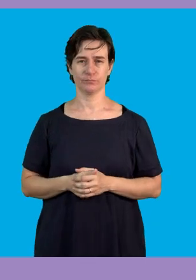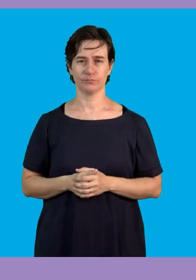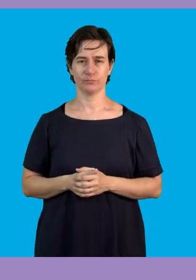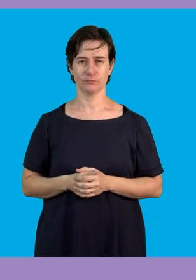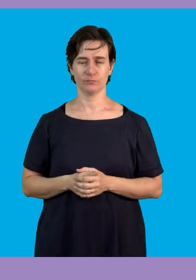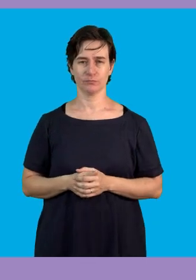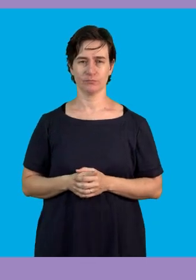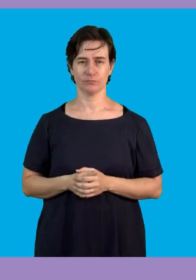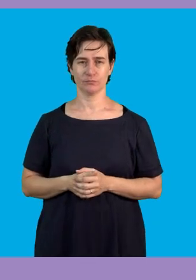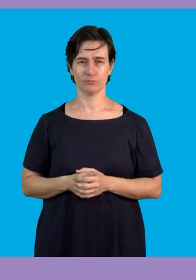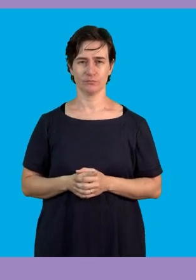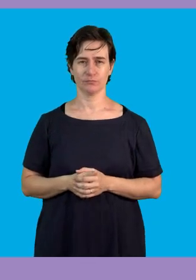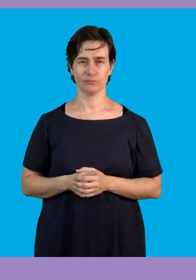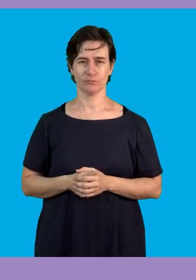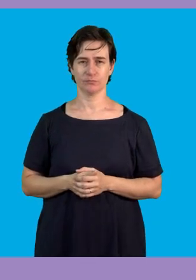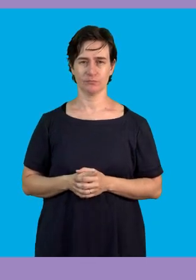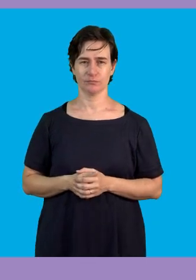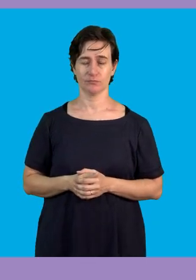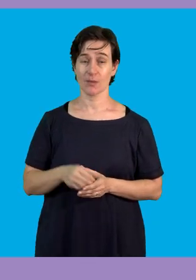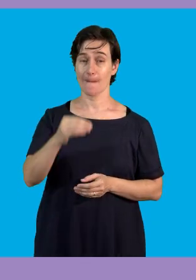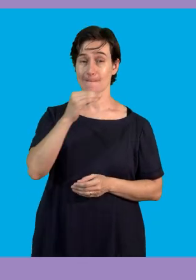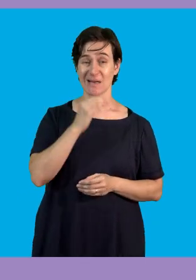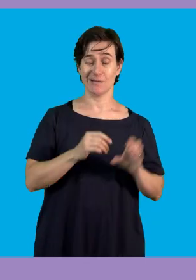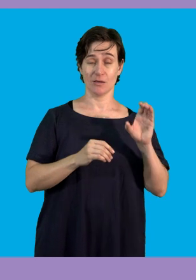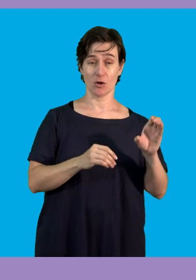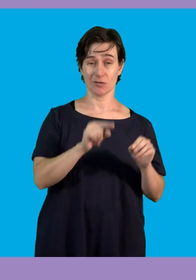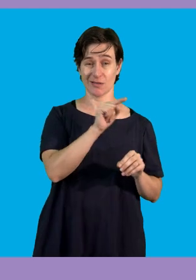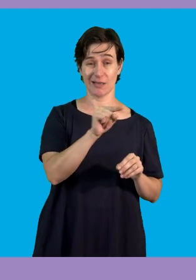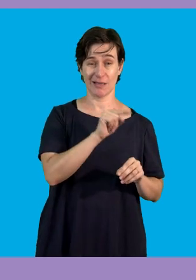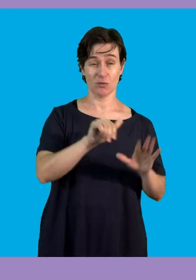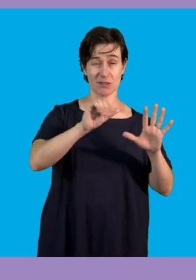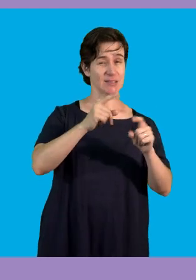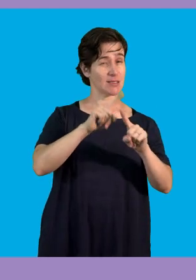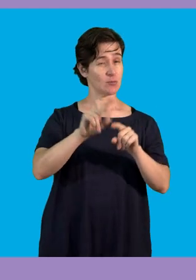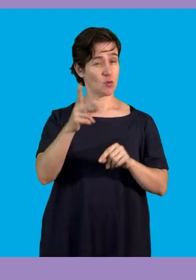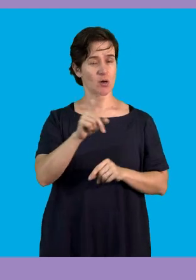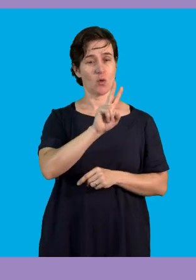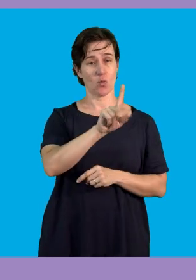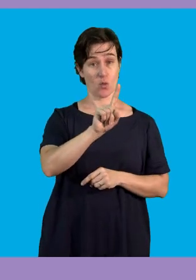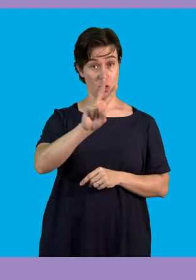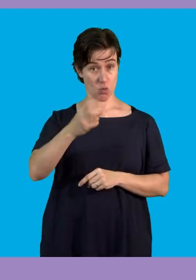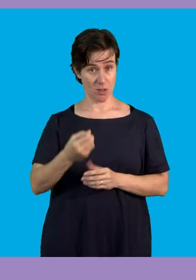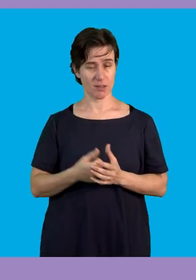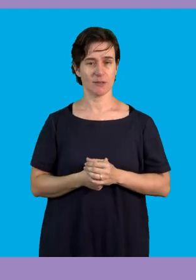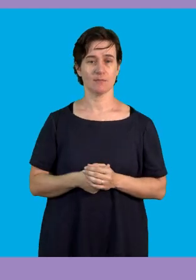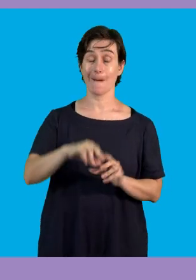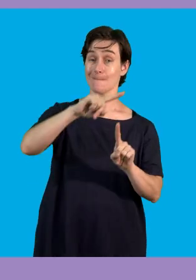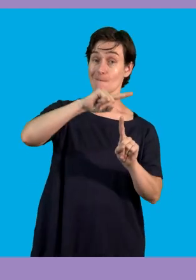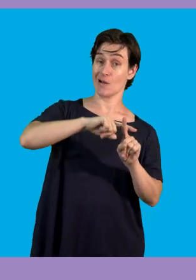3 children. So it would be, the total cost would be 60 times 2, which is